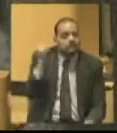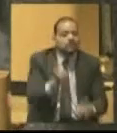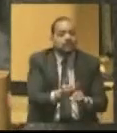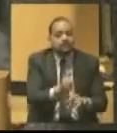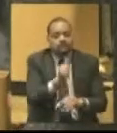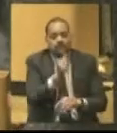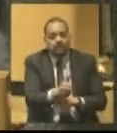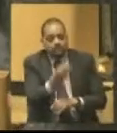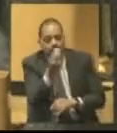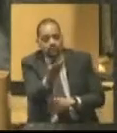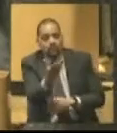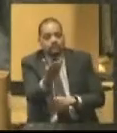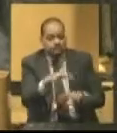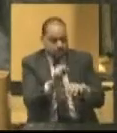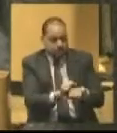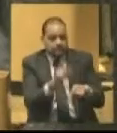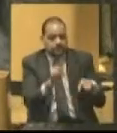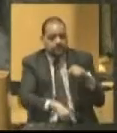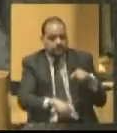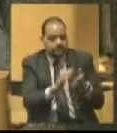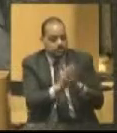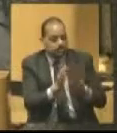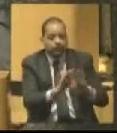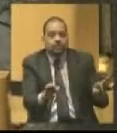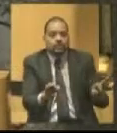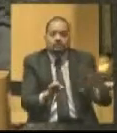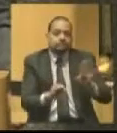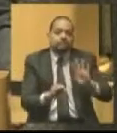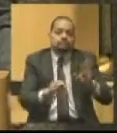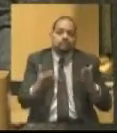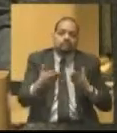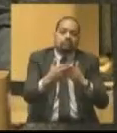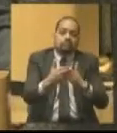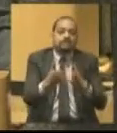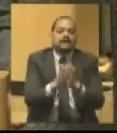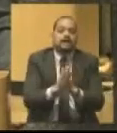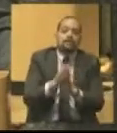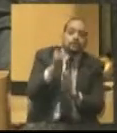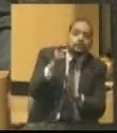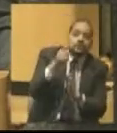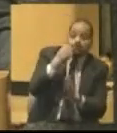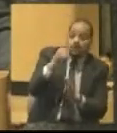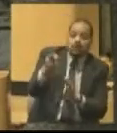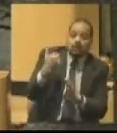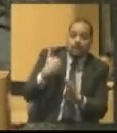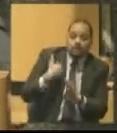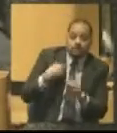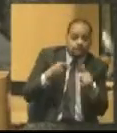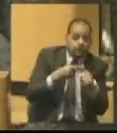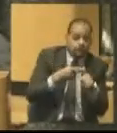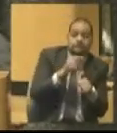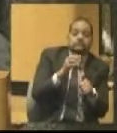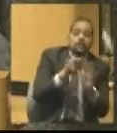the general that he could not free slaves. What he told Fremont to do was rewrite his order to conform to the First Confiscation